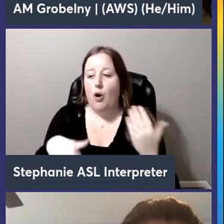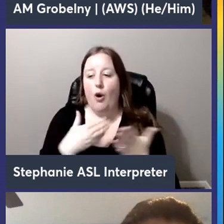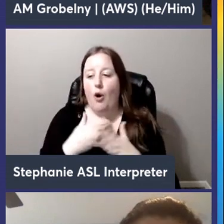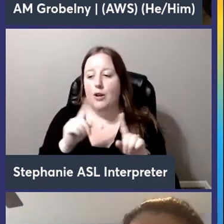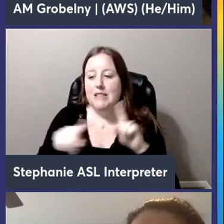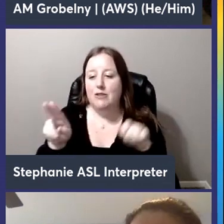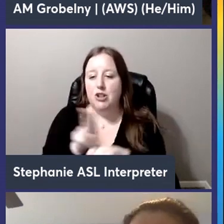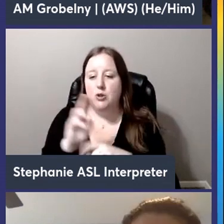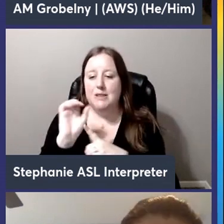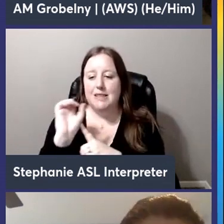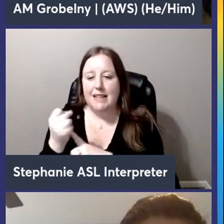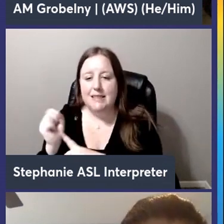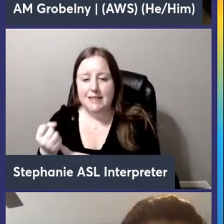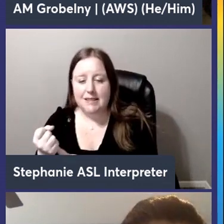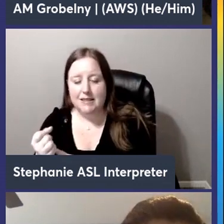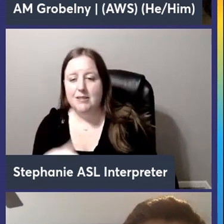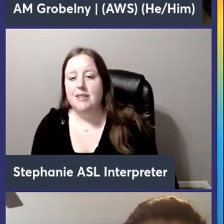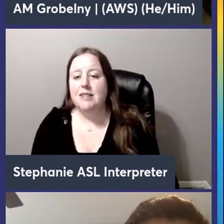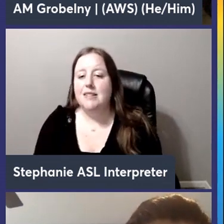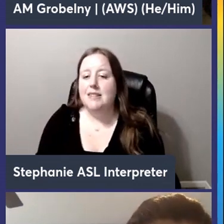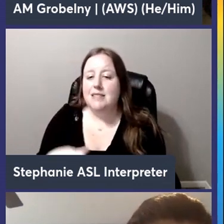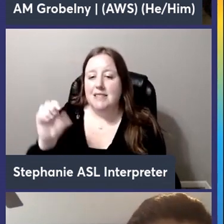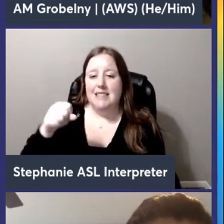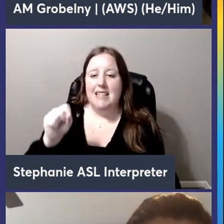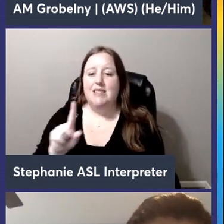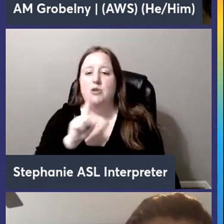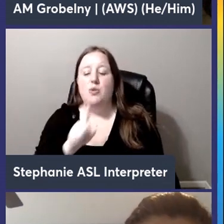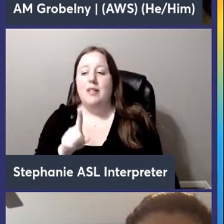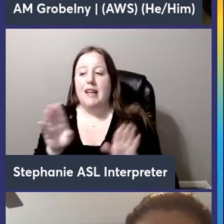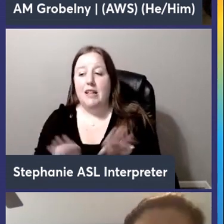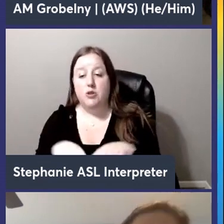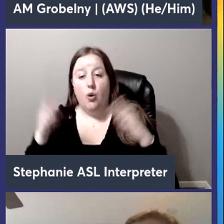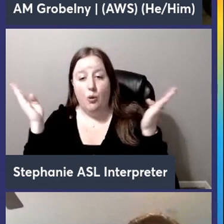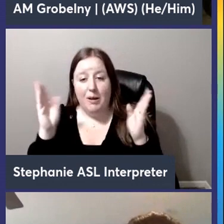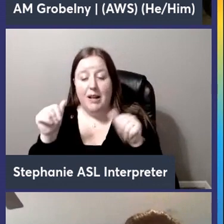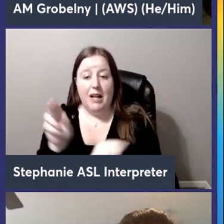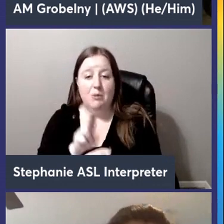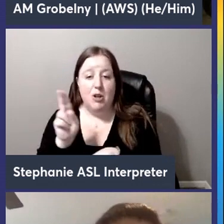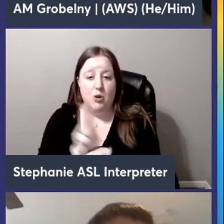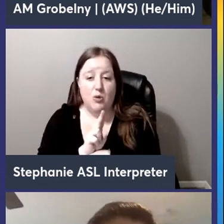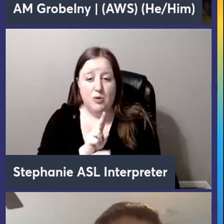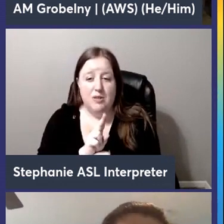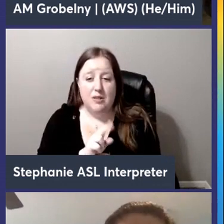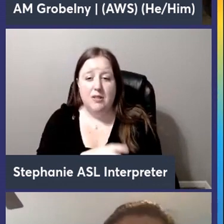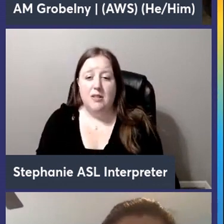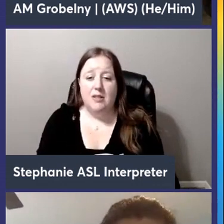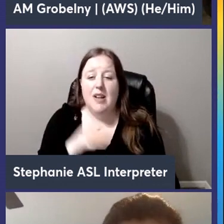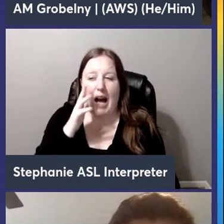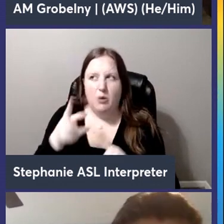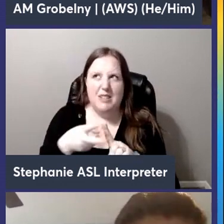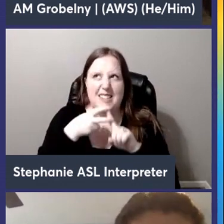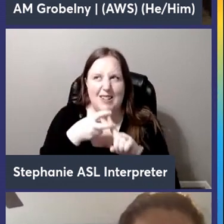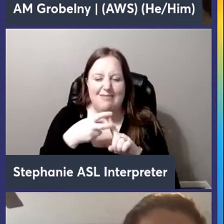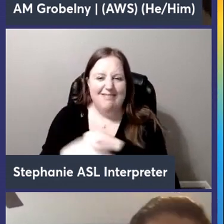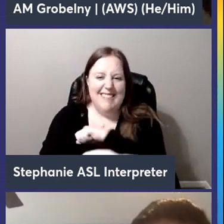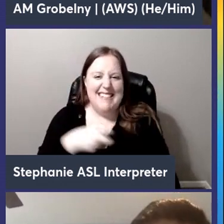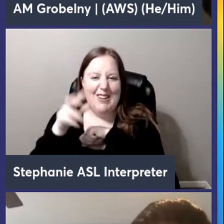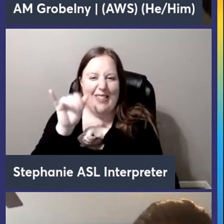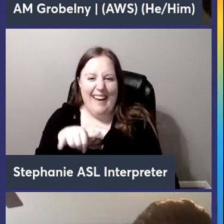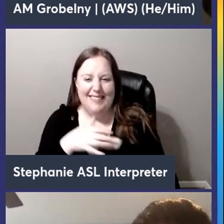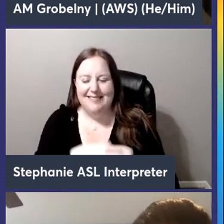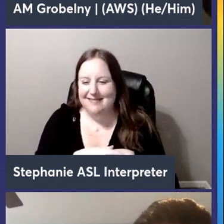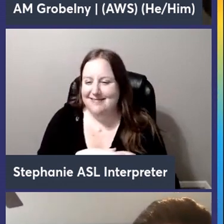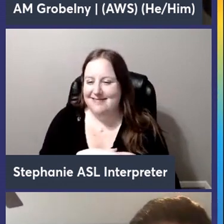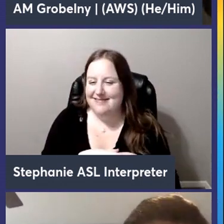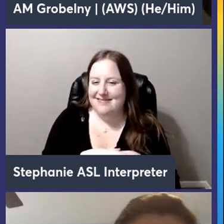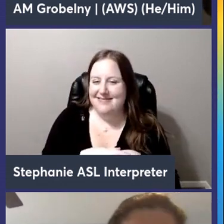cases. I like that framing, right? It's open and it can be used. I'm going to use that. I'm going to steal that. Yours. You don't